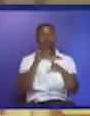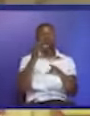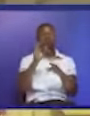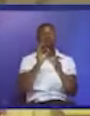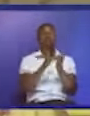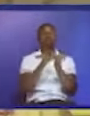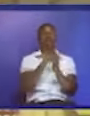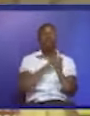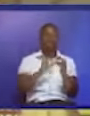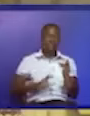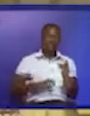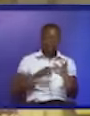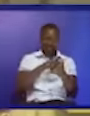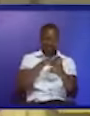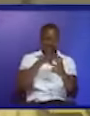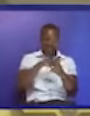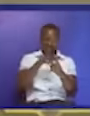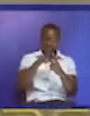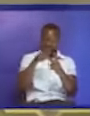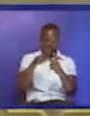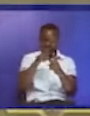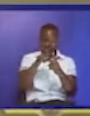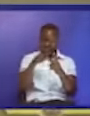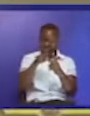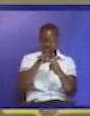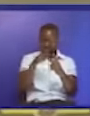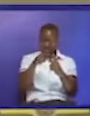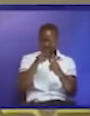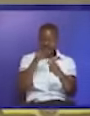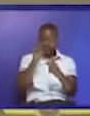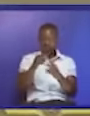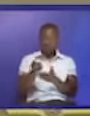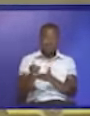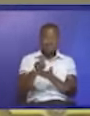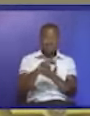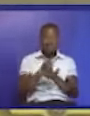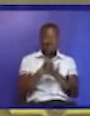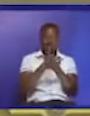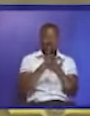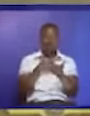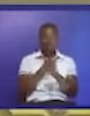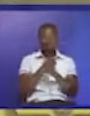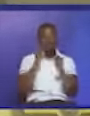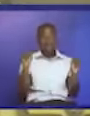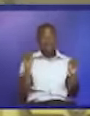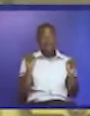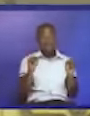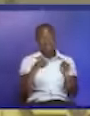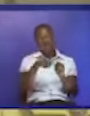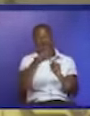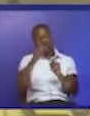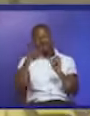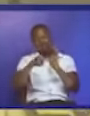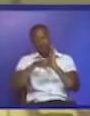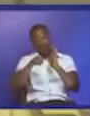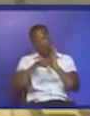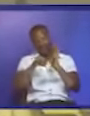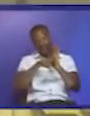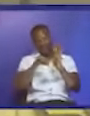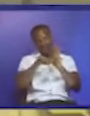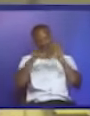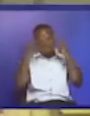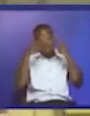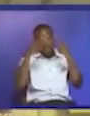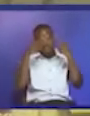Spirit. This shall turn to my salvation. Any negative situation,